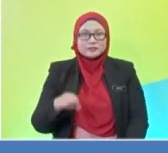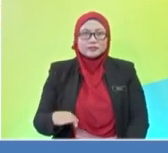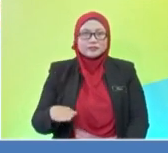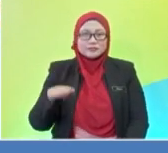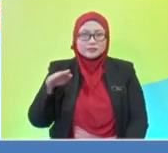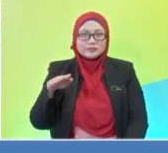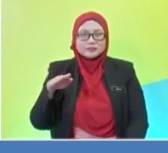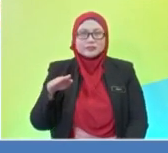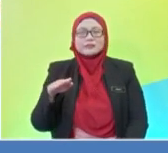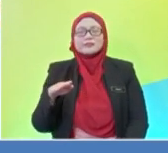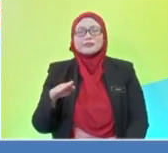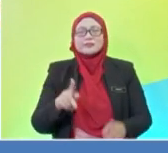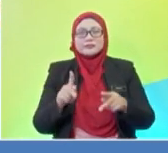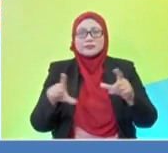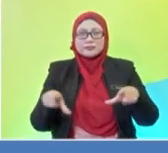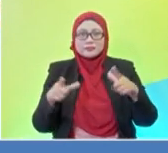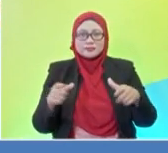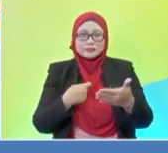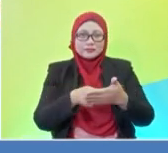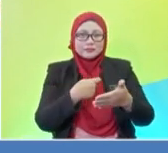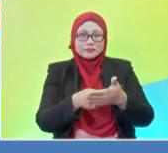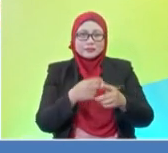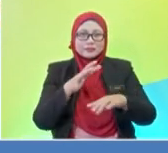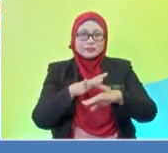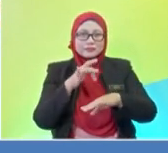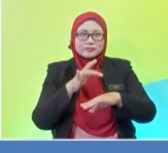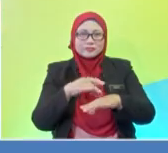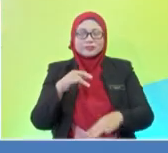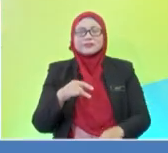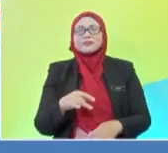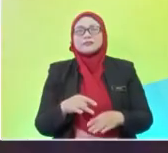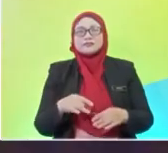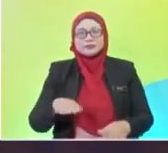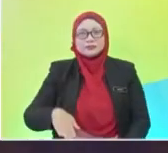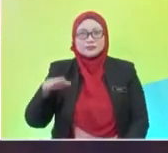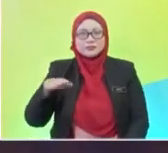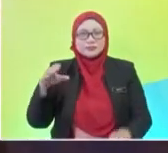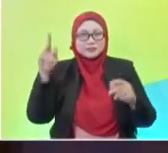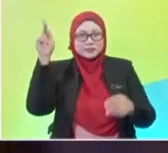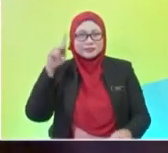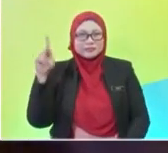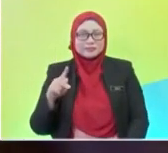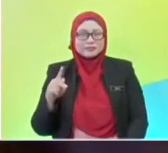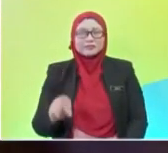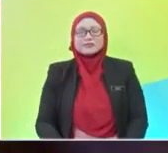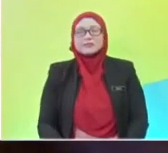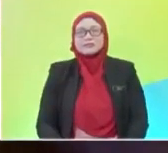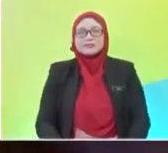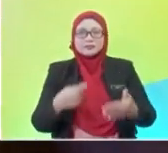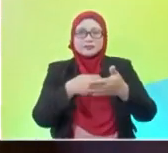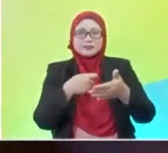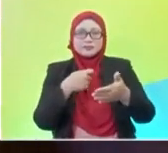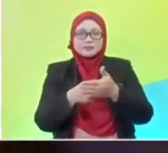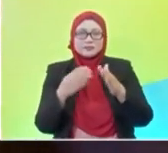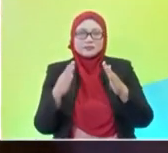called a flash flood? So it's like a sudden flood. Earlier, right, teacher? Yeah, sudden flood. Suddenly, our house was